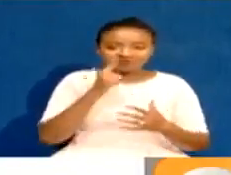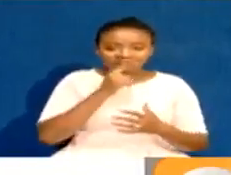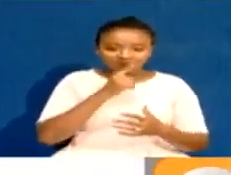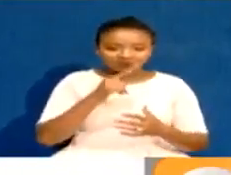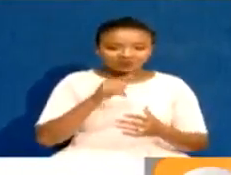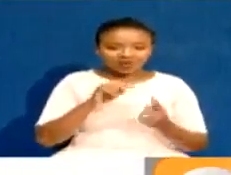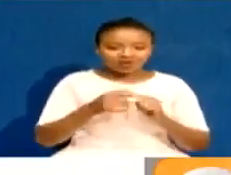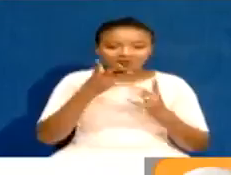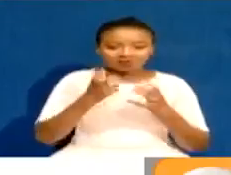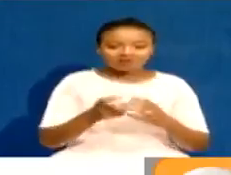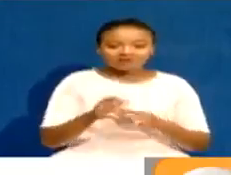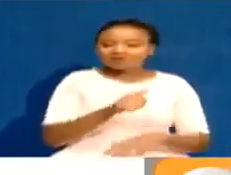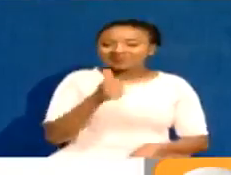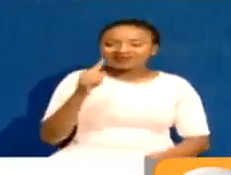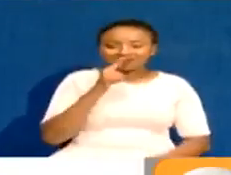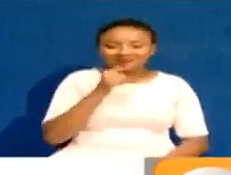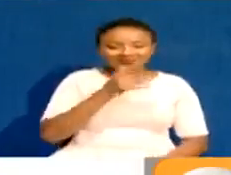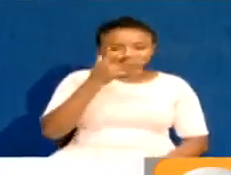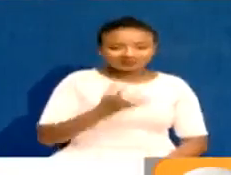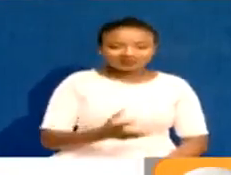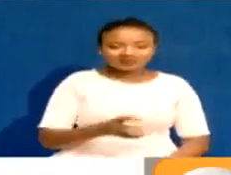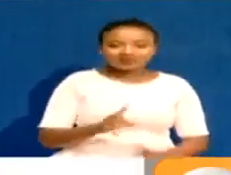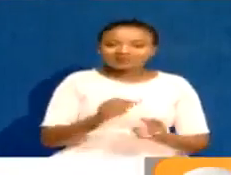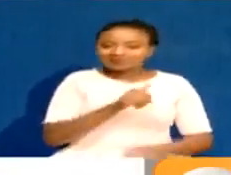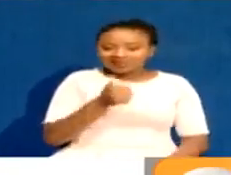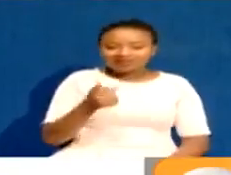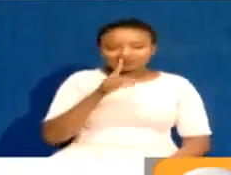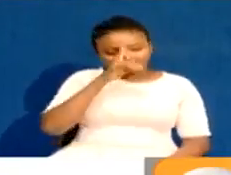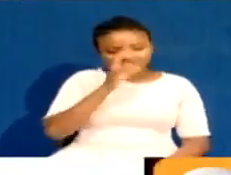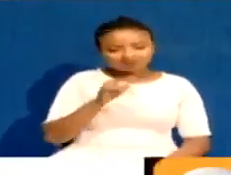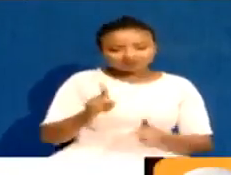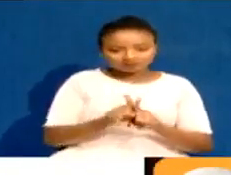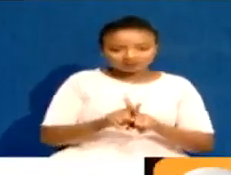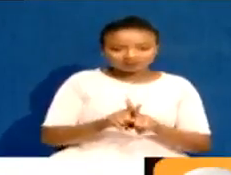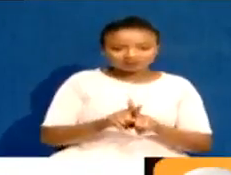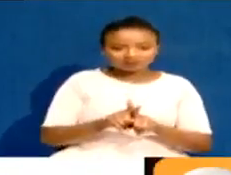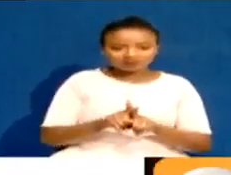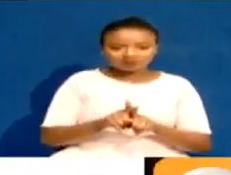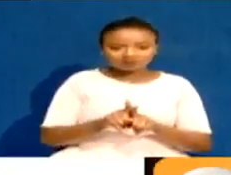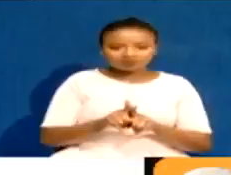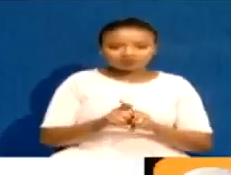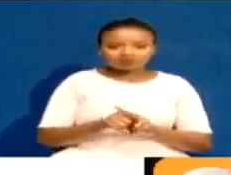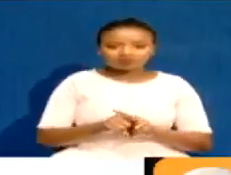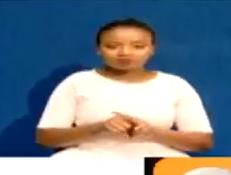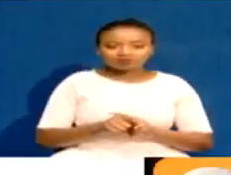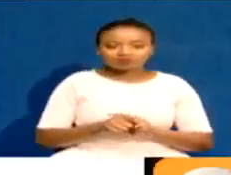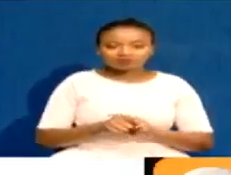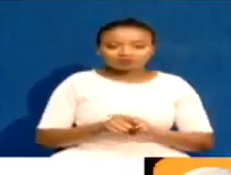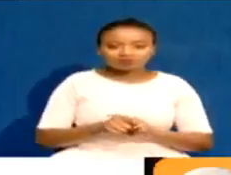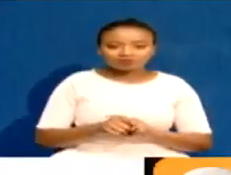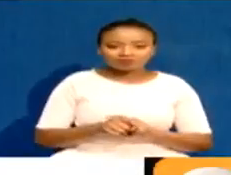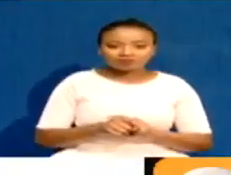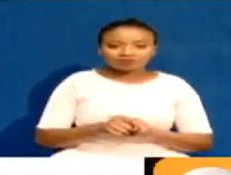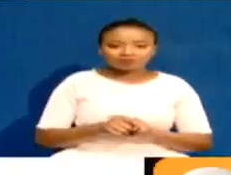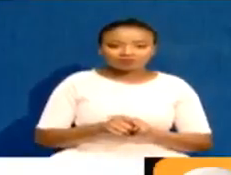injured. Three of them are critical. Two are also very serious. Wale ambaye walifanya huko, wao